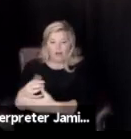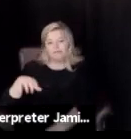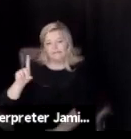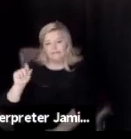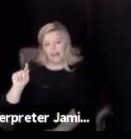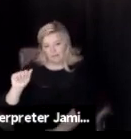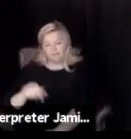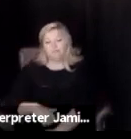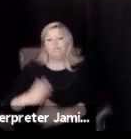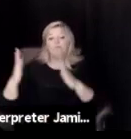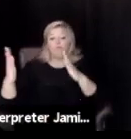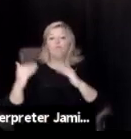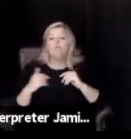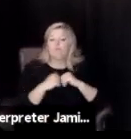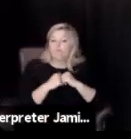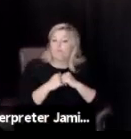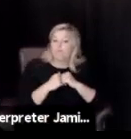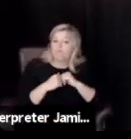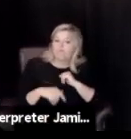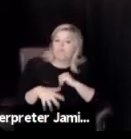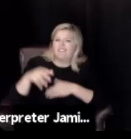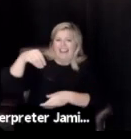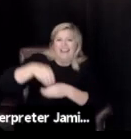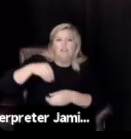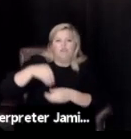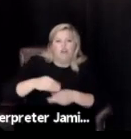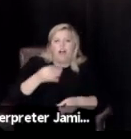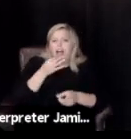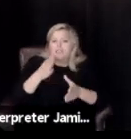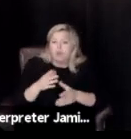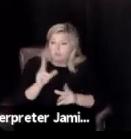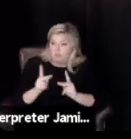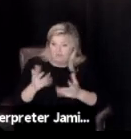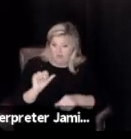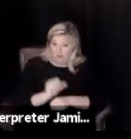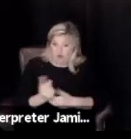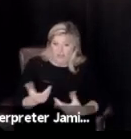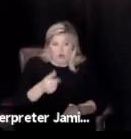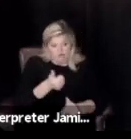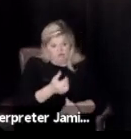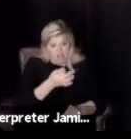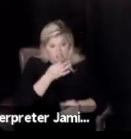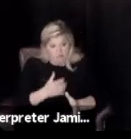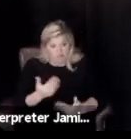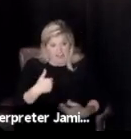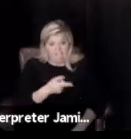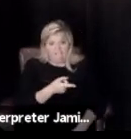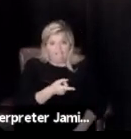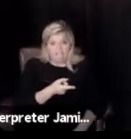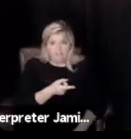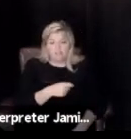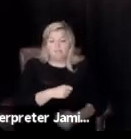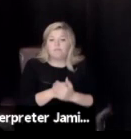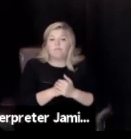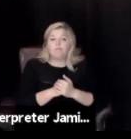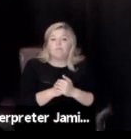And then, who are the internal experts that we have? Do we have somebody already that is engaged with that? Because if